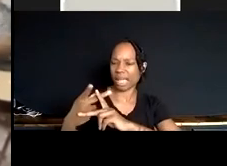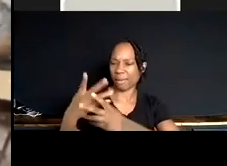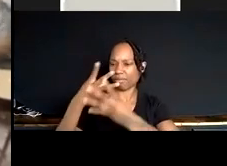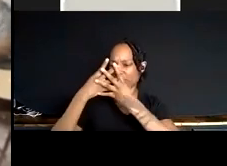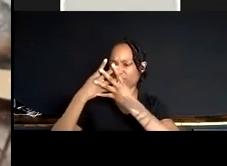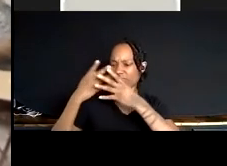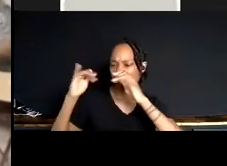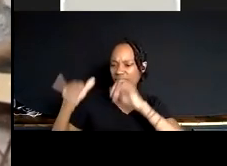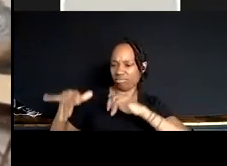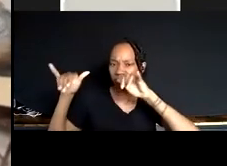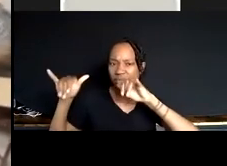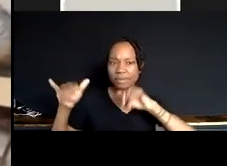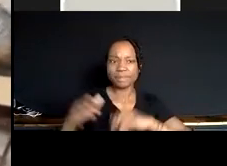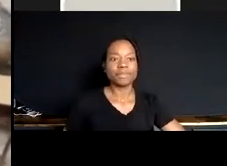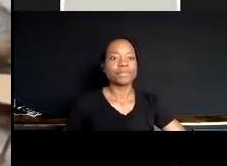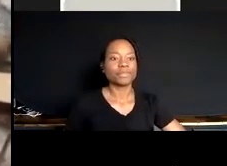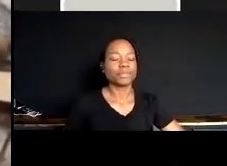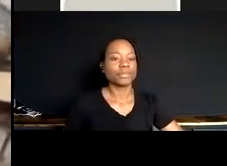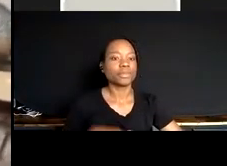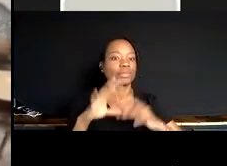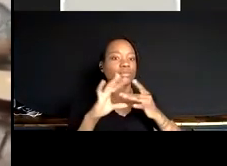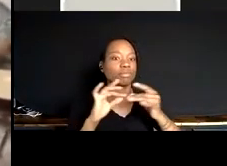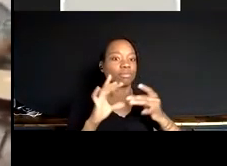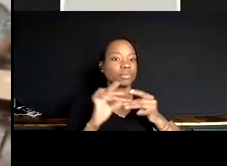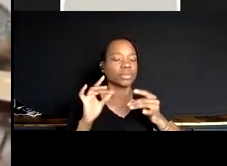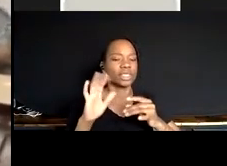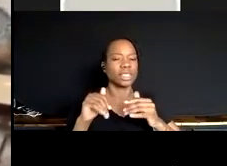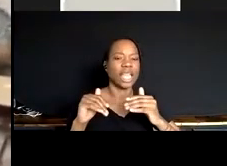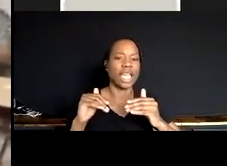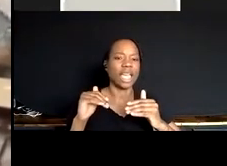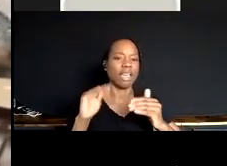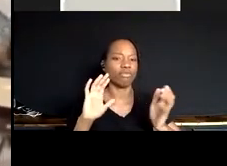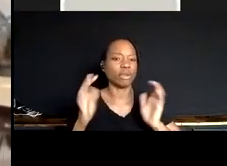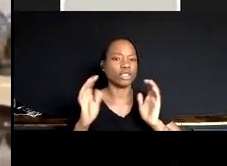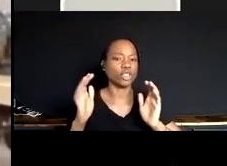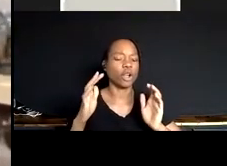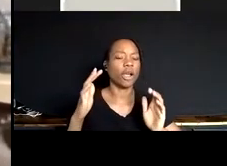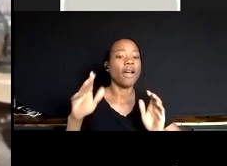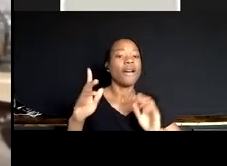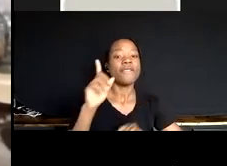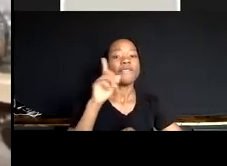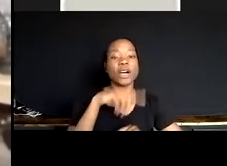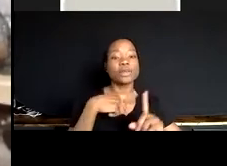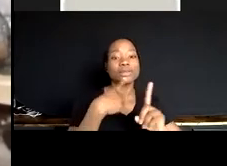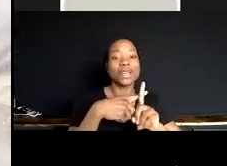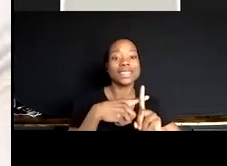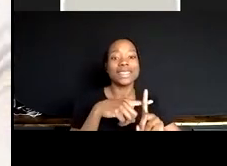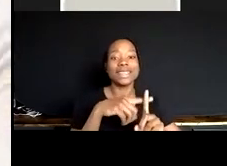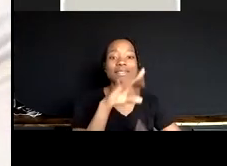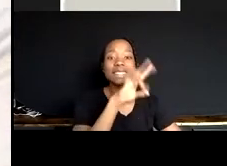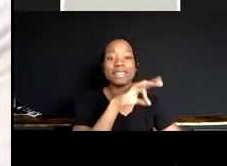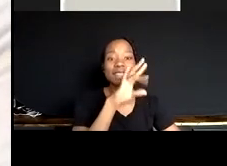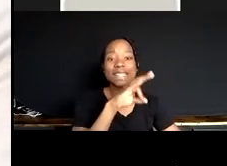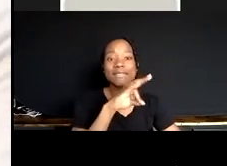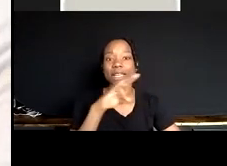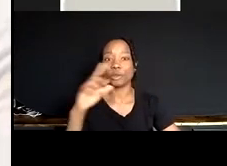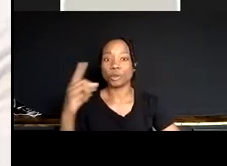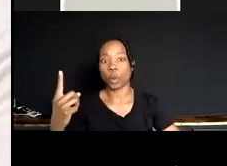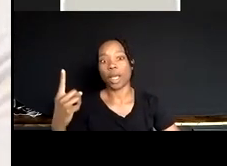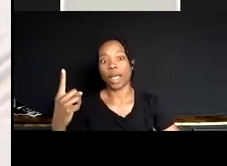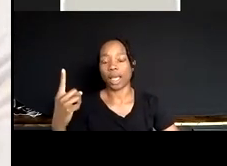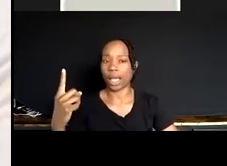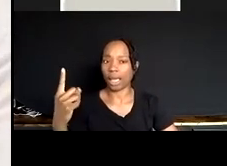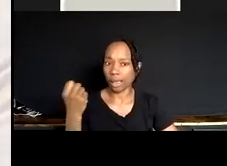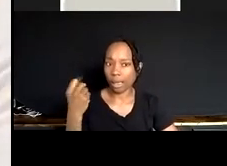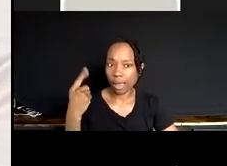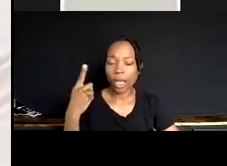false positives was 77-1. Okay? We're sending people